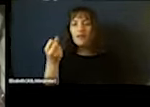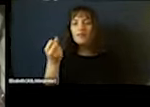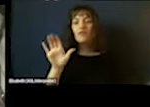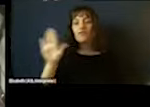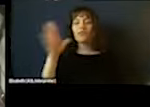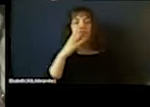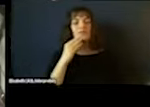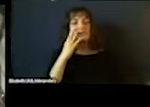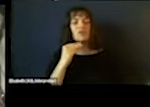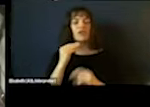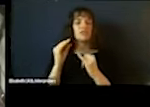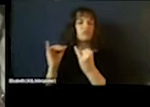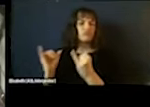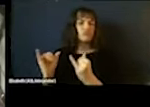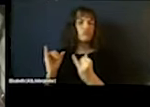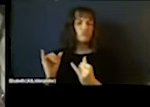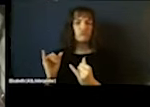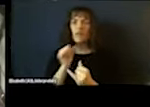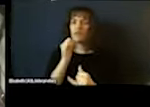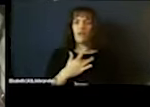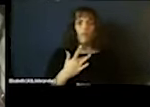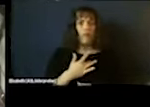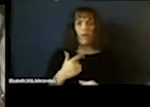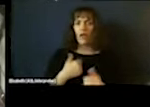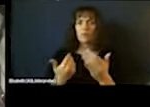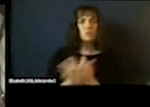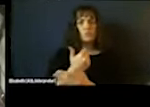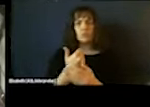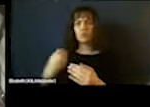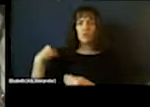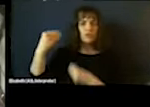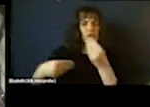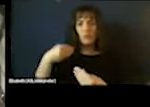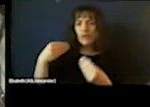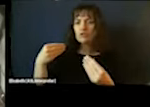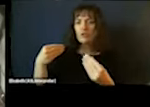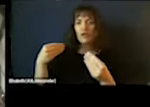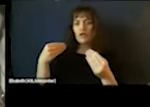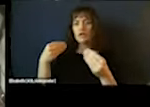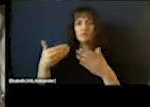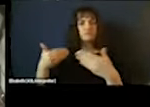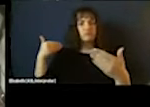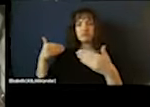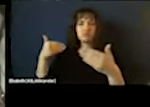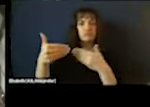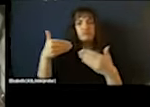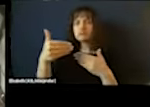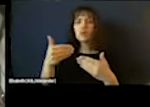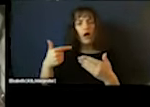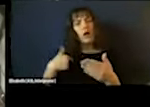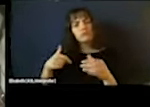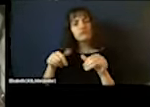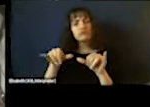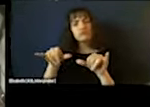like I'm kind of new generation or I'm kind of different kind of generation person. But when I watched the Dragon launch, kind of sit back